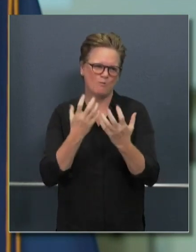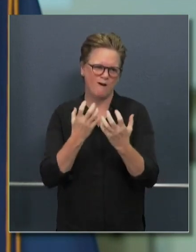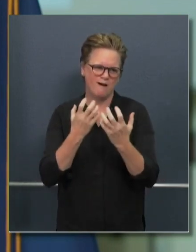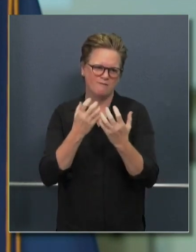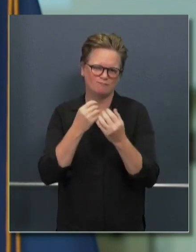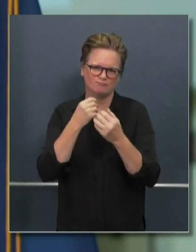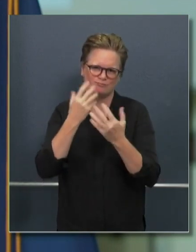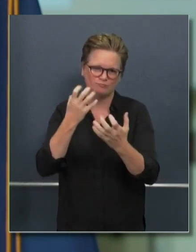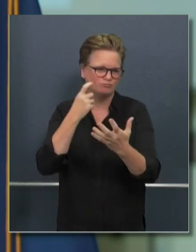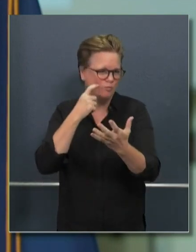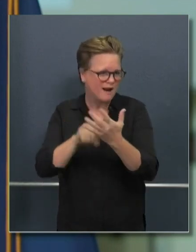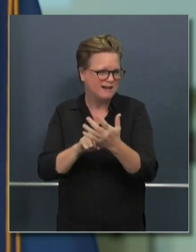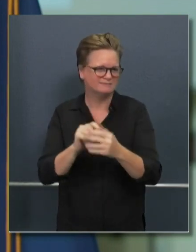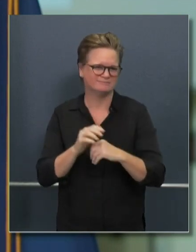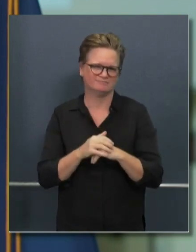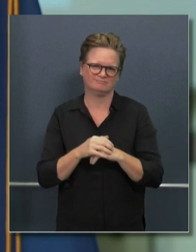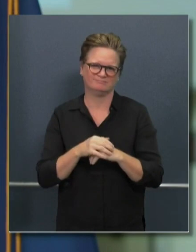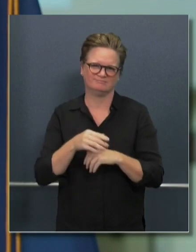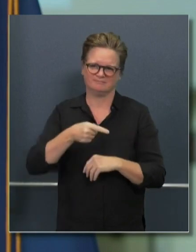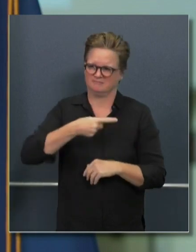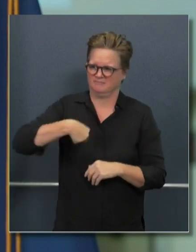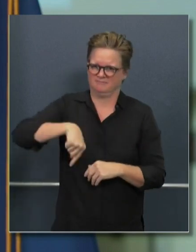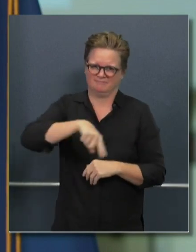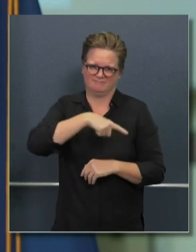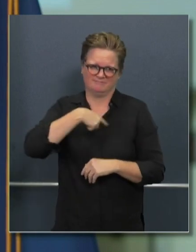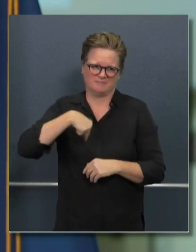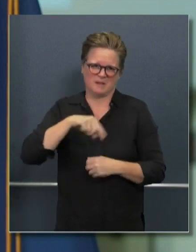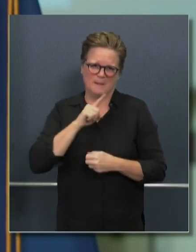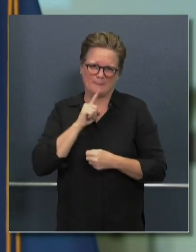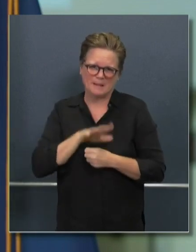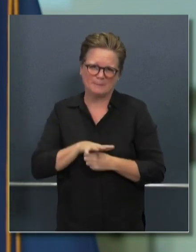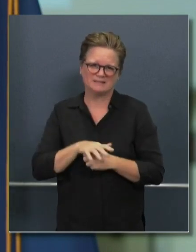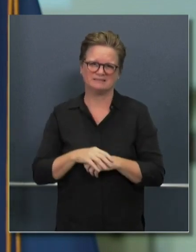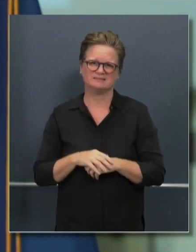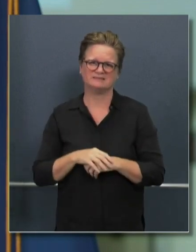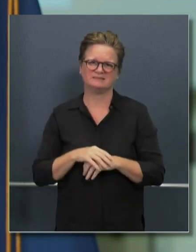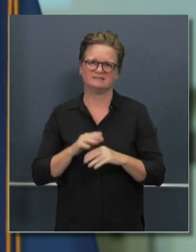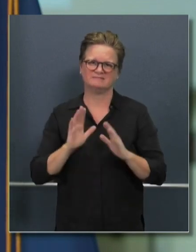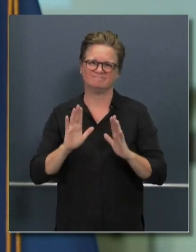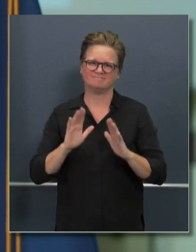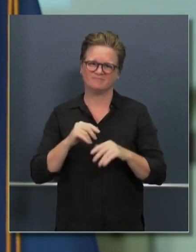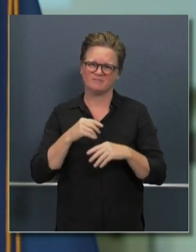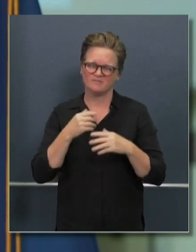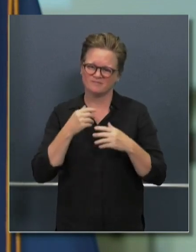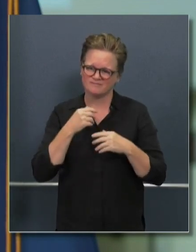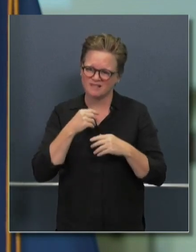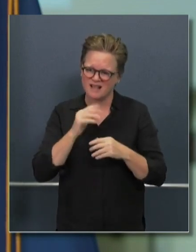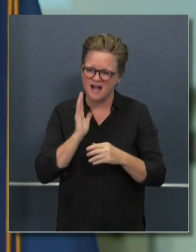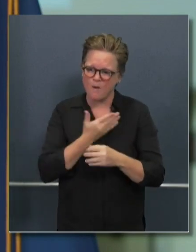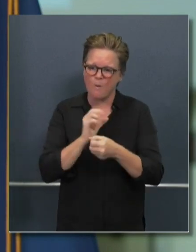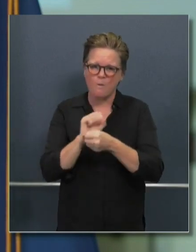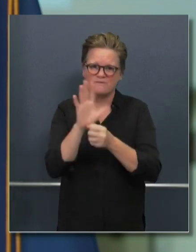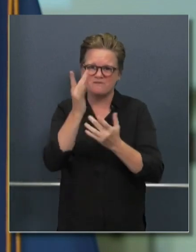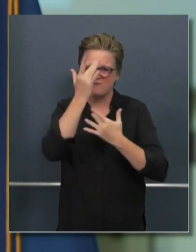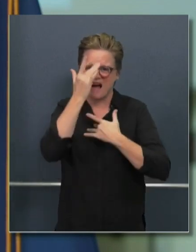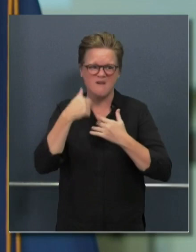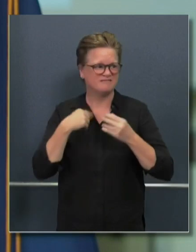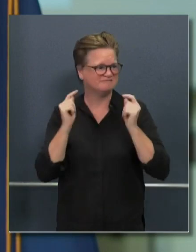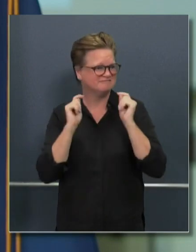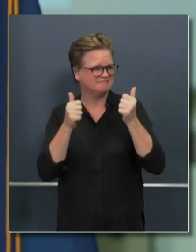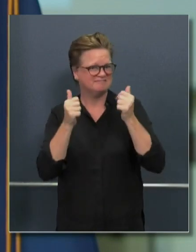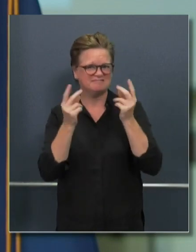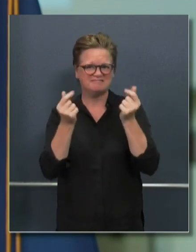away, to recognize that you're seeing an increase in numbers all across this country. Some areas you're seeing spikes, some areas you're